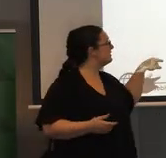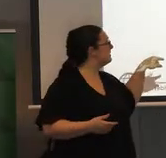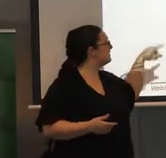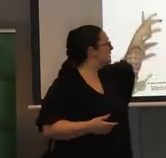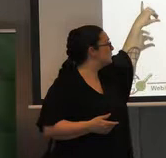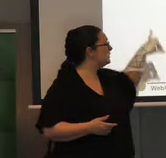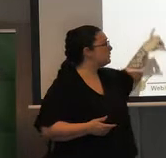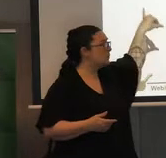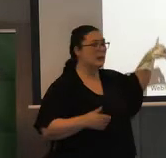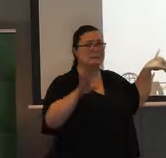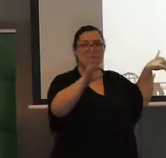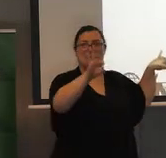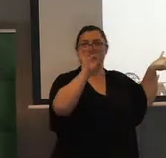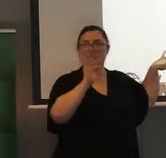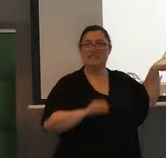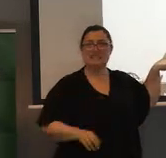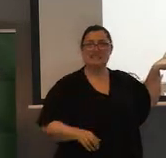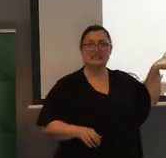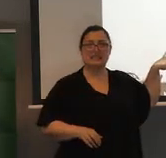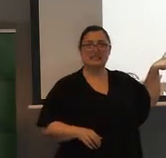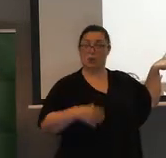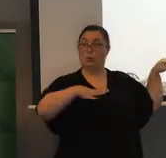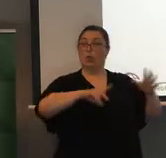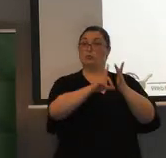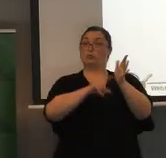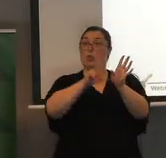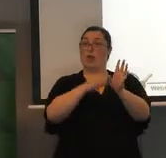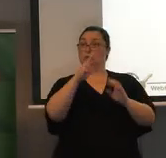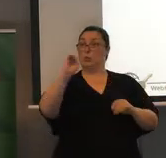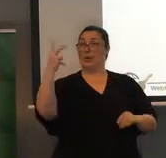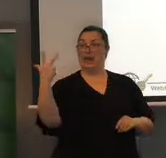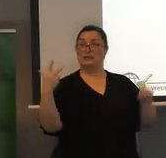Wonderful. Which one do you want? If you wanted the one for July